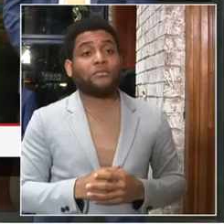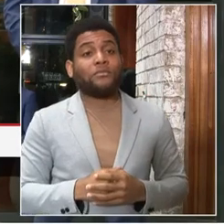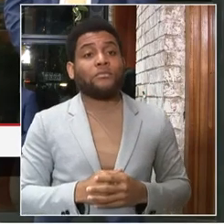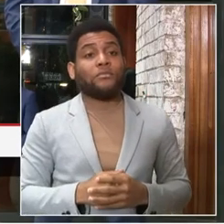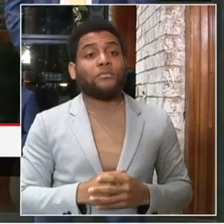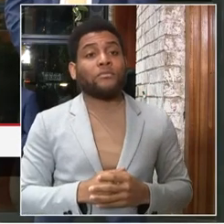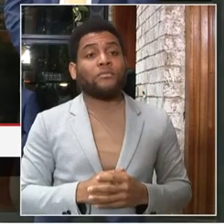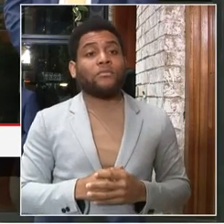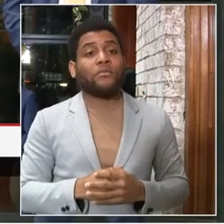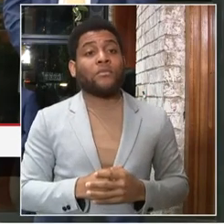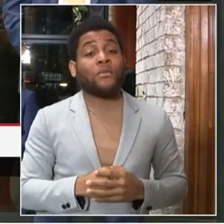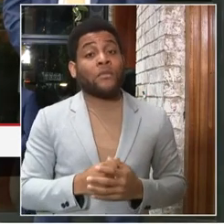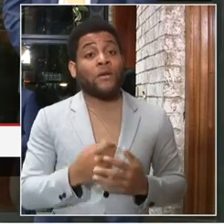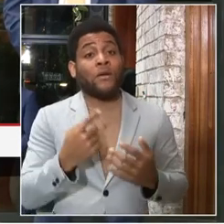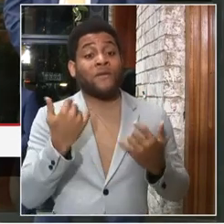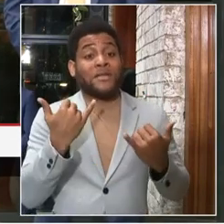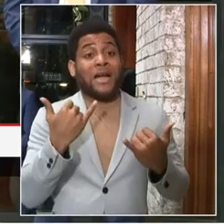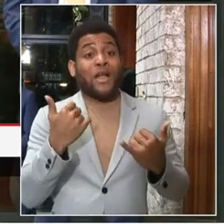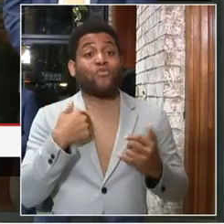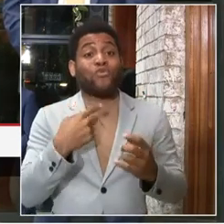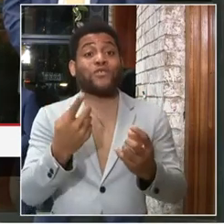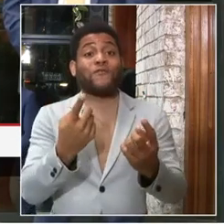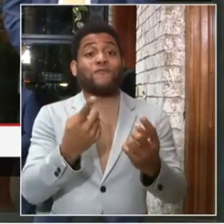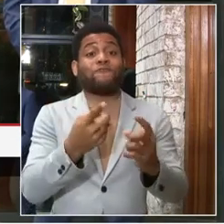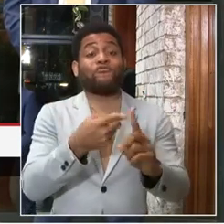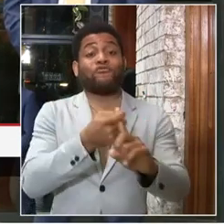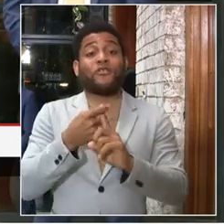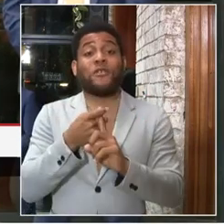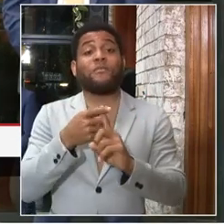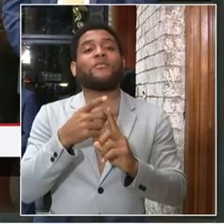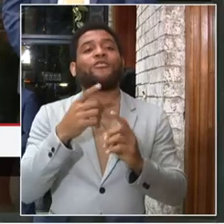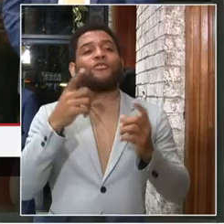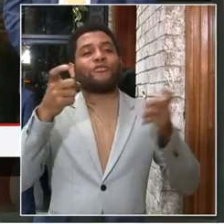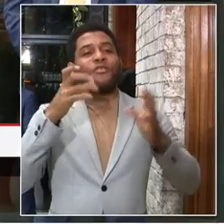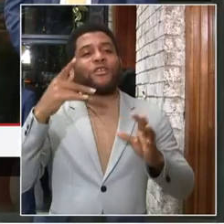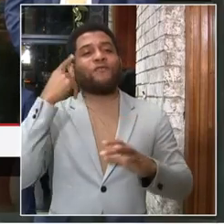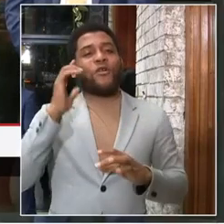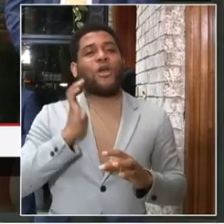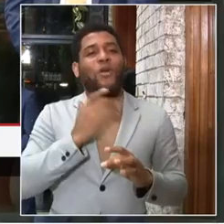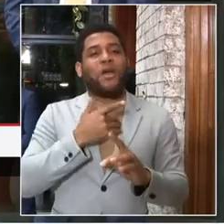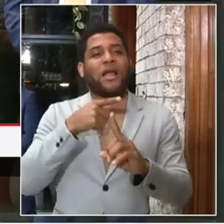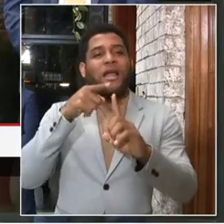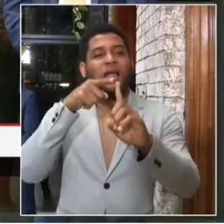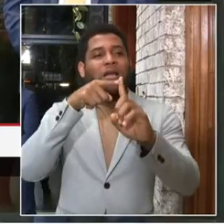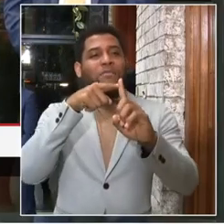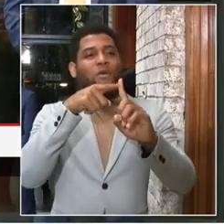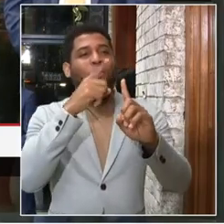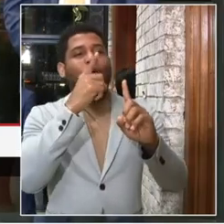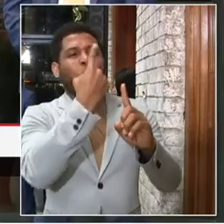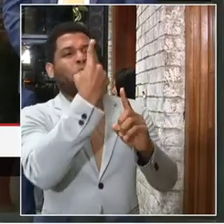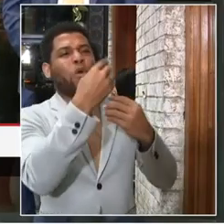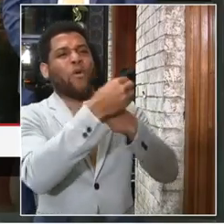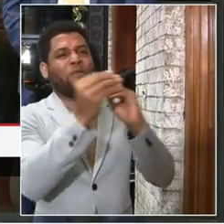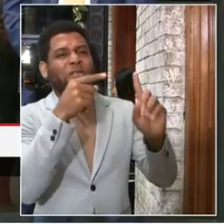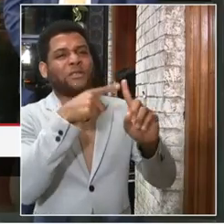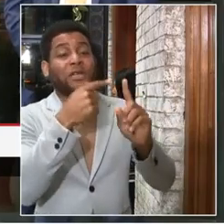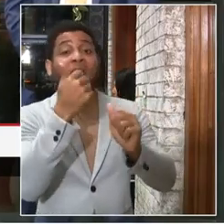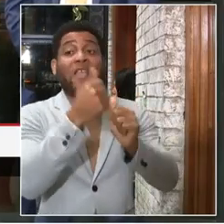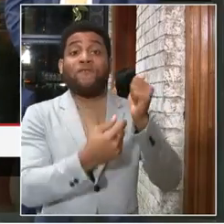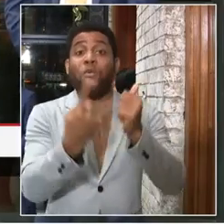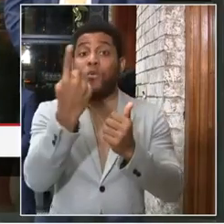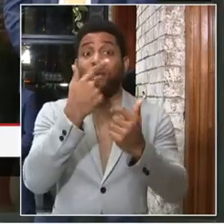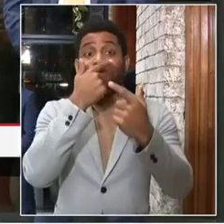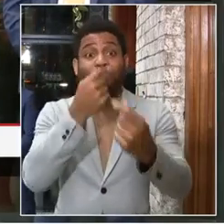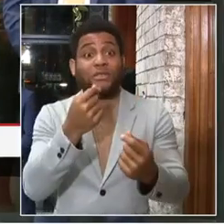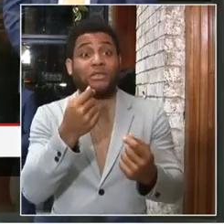we speak is director of our ONES office. And everybody who is interested in alternatives to policing